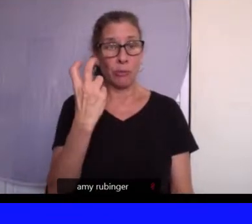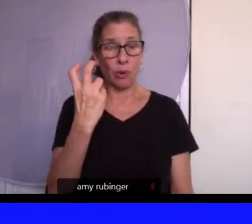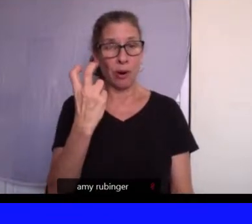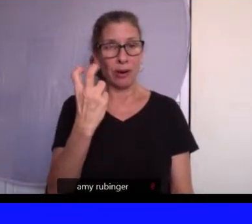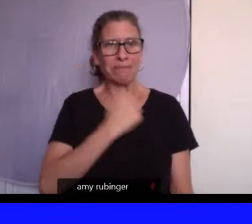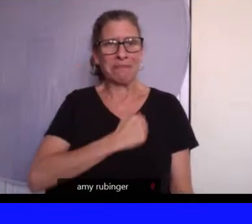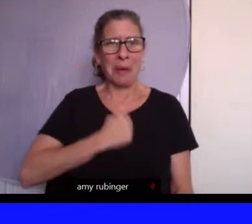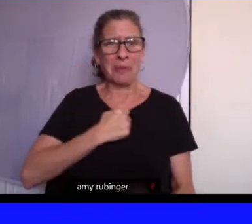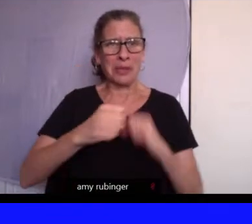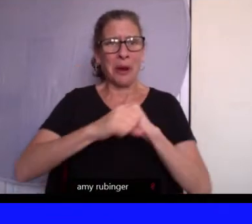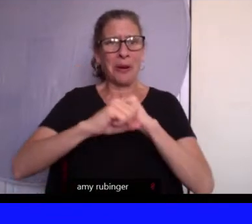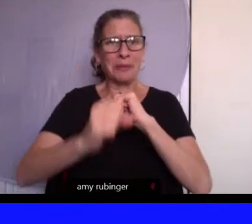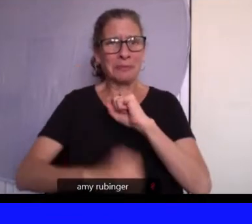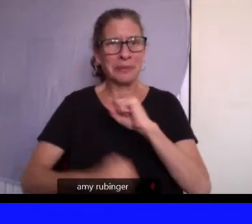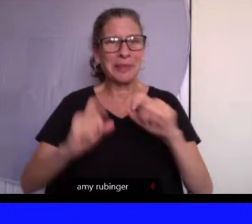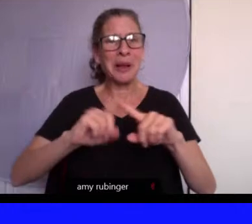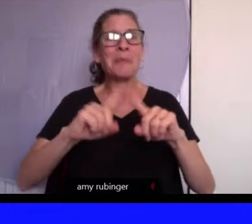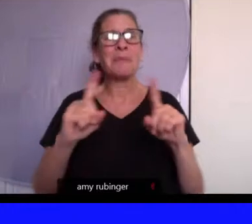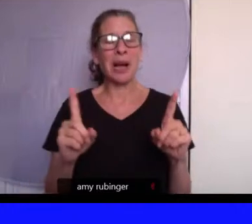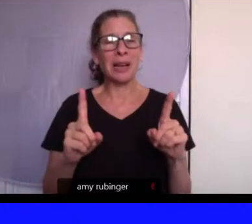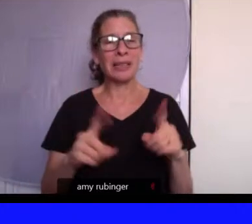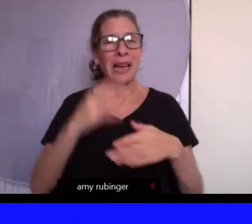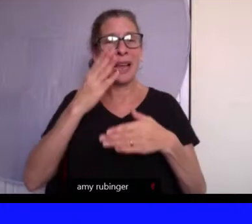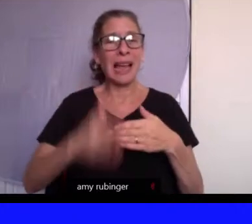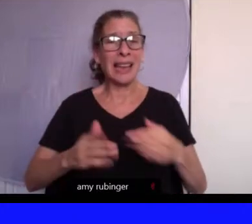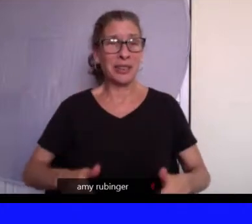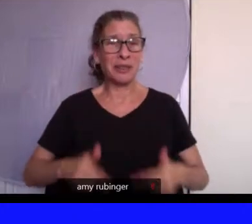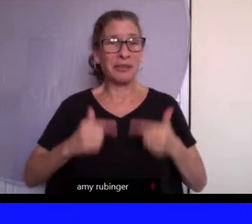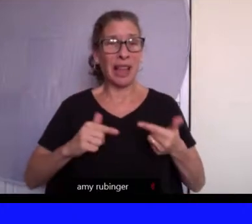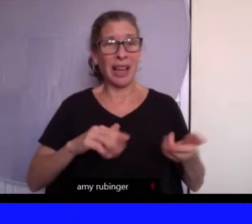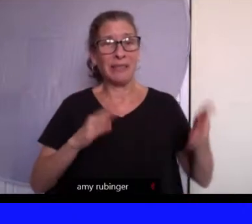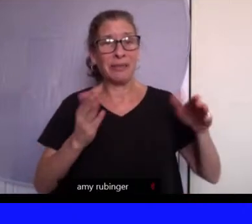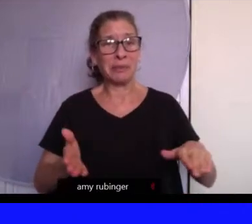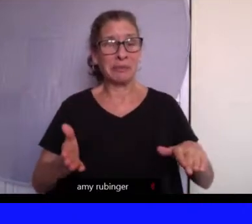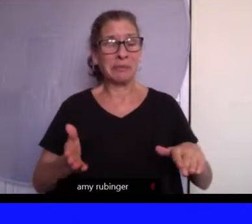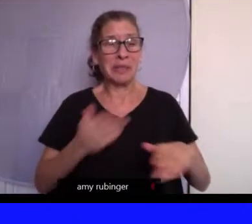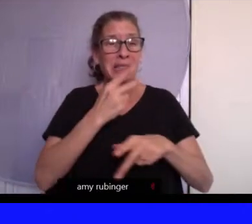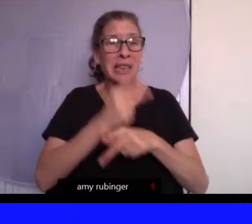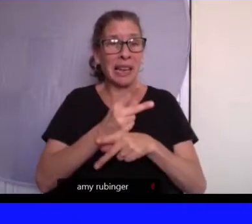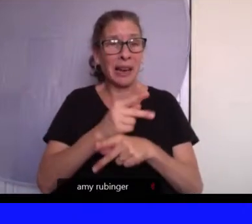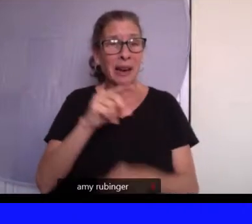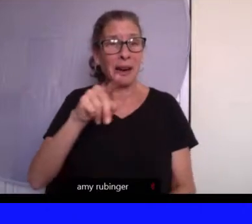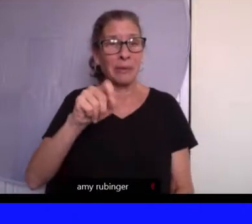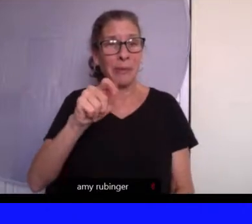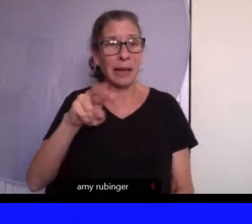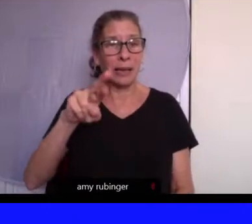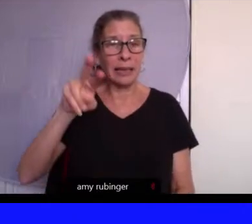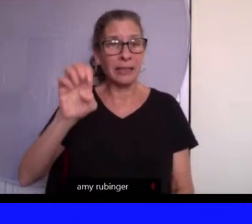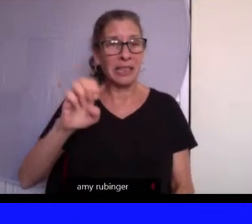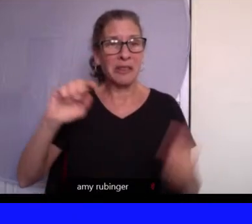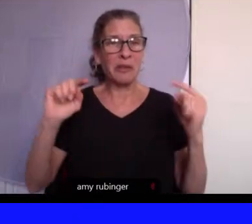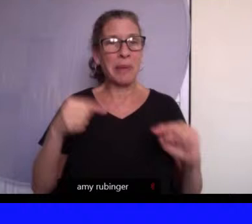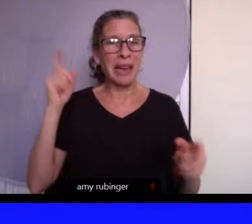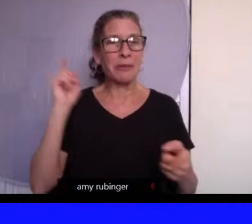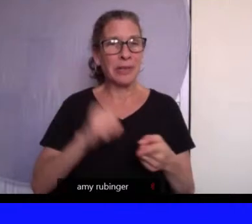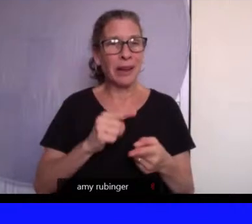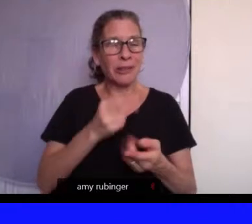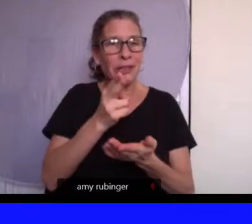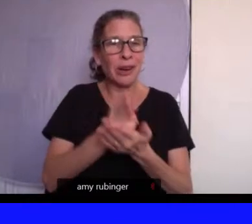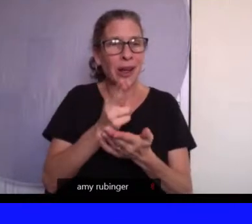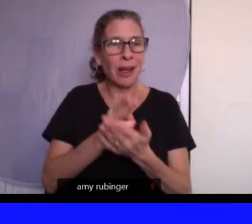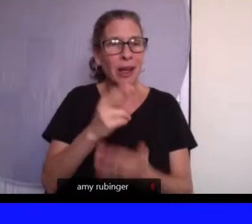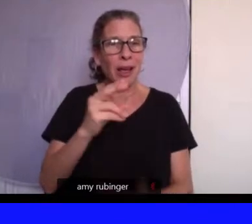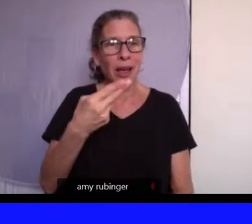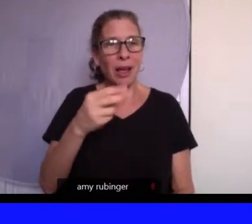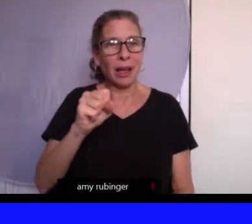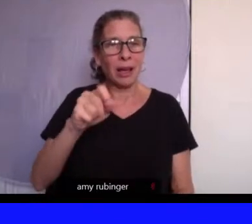H&H patients are less likely to engage in palliative care, much less likely to engage in hospice